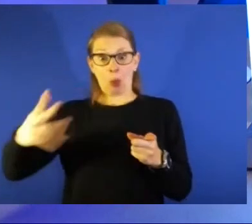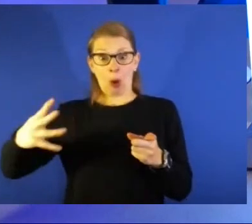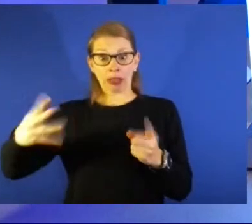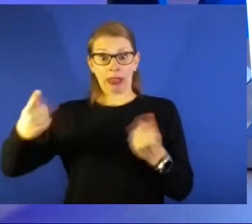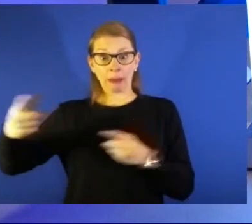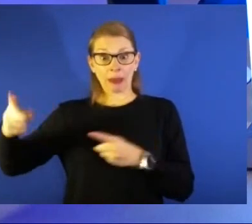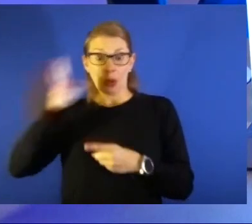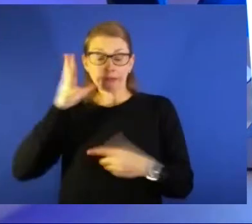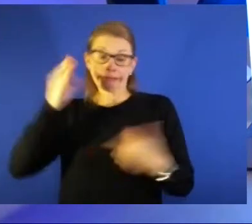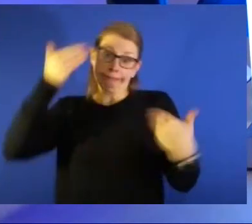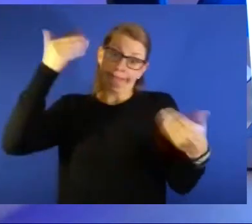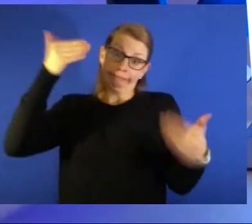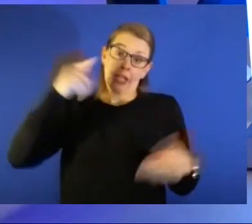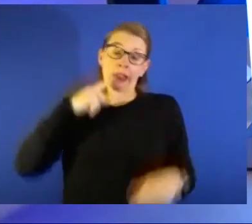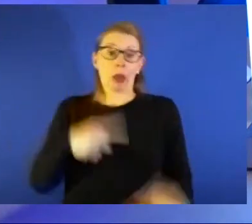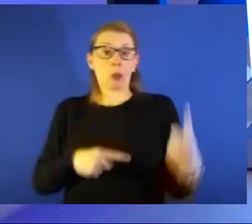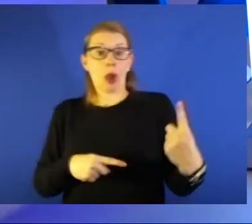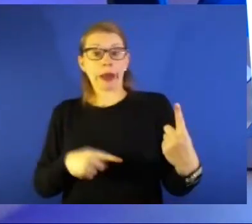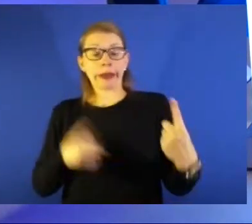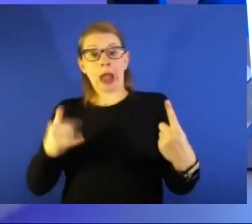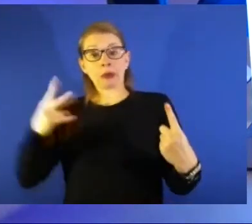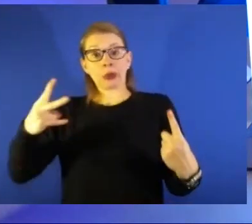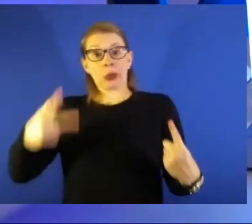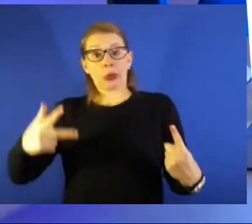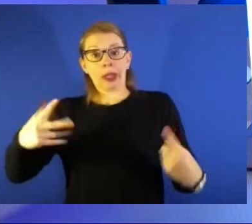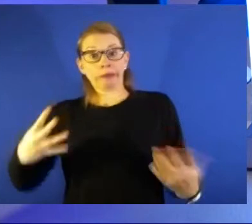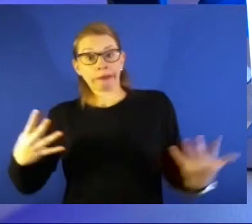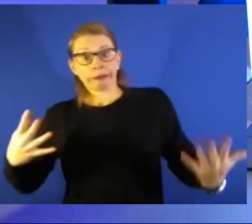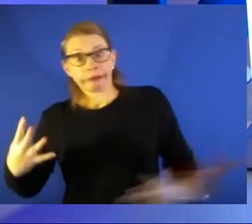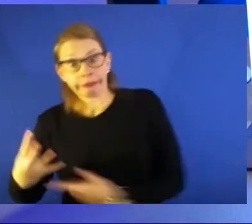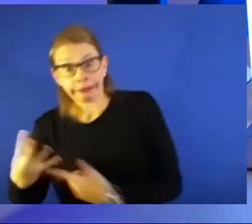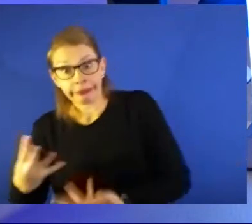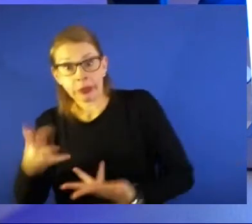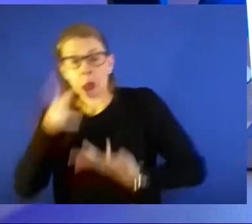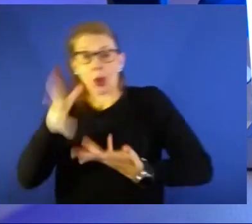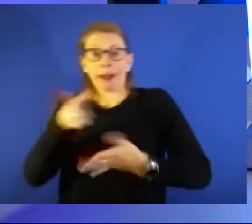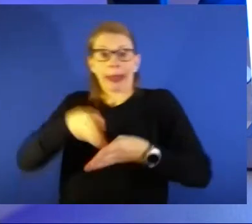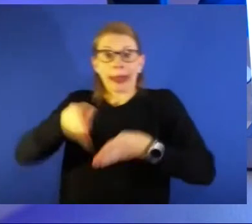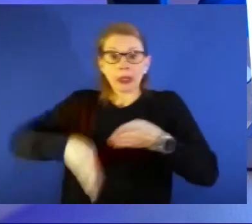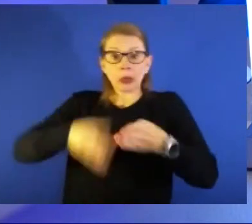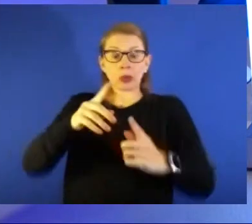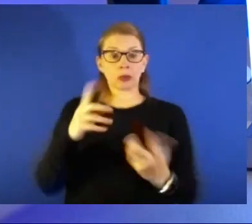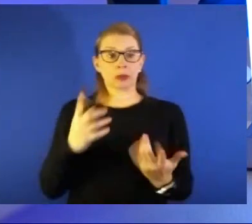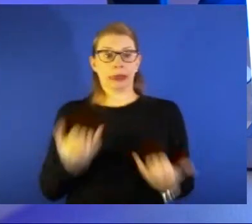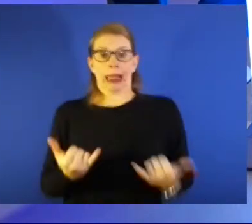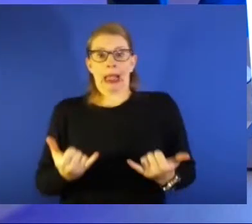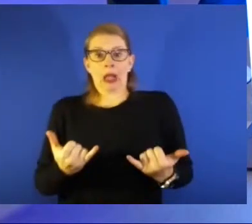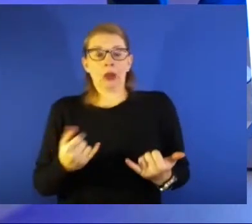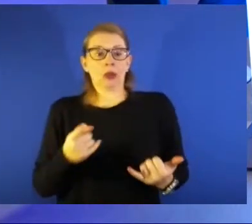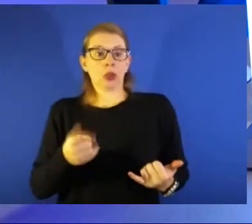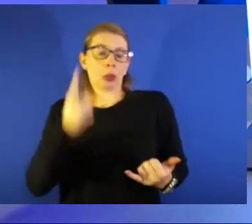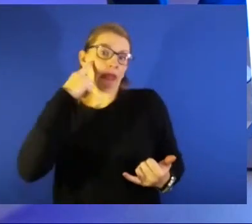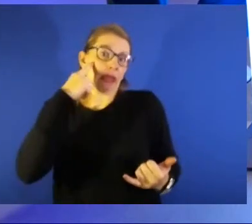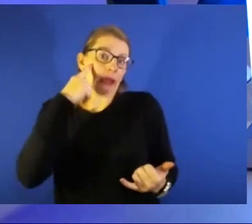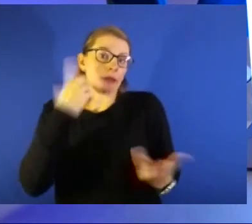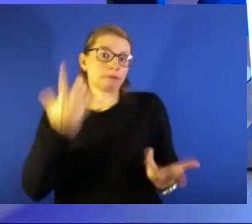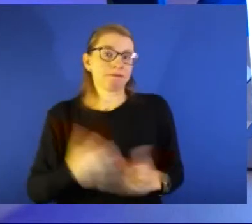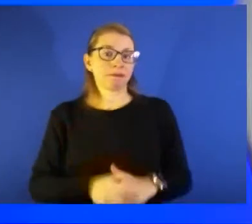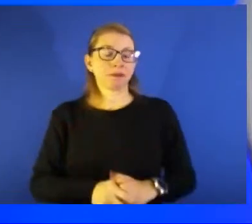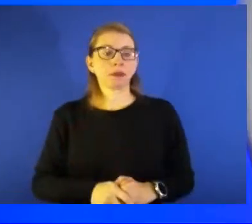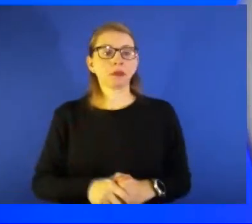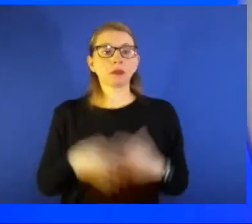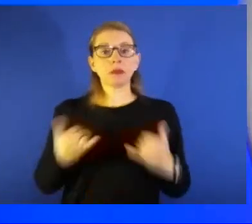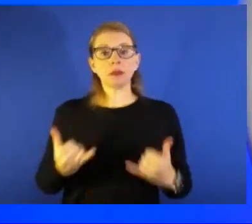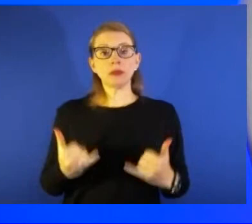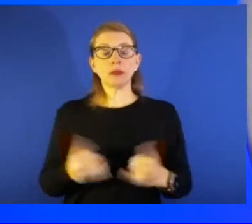You thought it was one, then it's 2, 3. And, what is it going to end? Where are you at now? What are you seeing up there? Right now, I think we